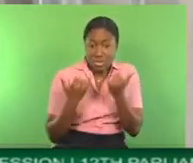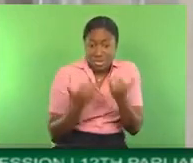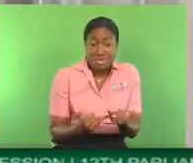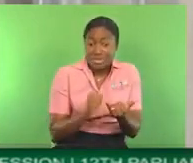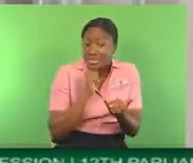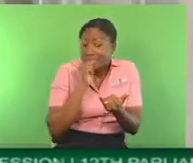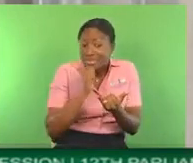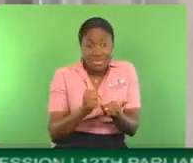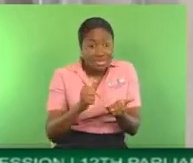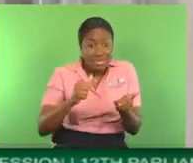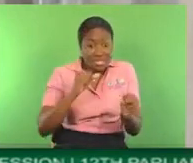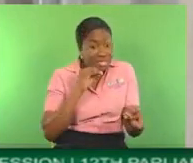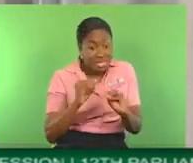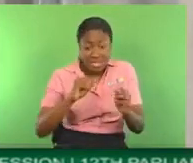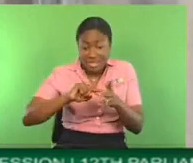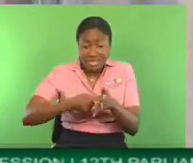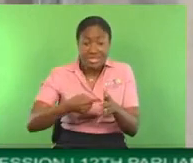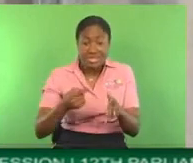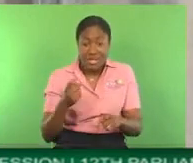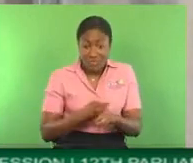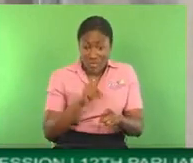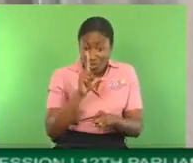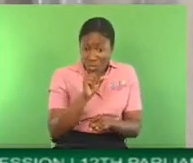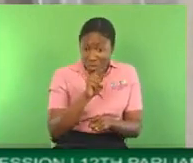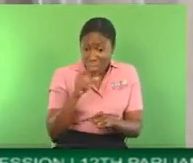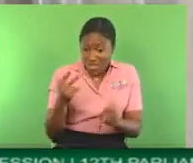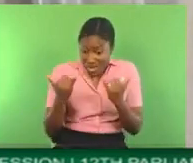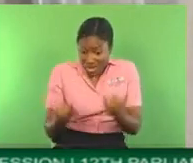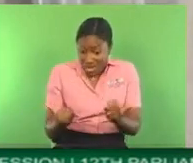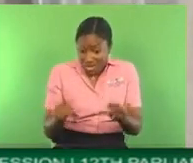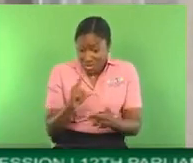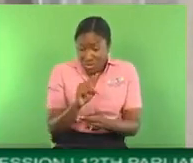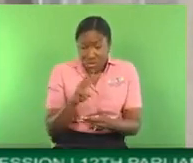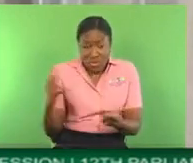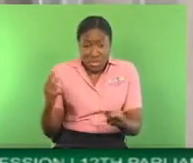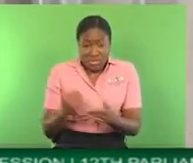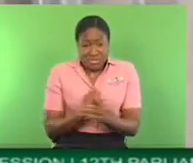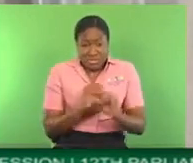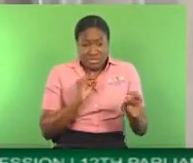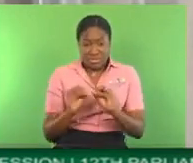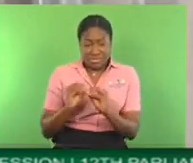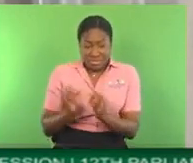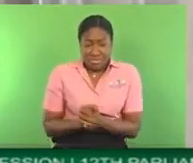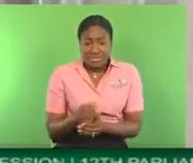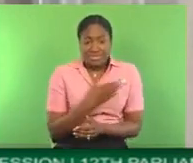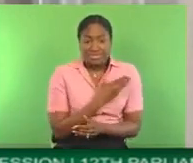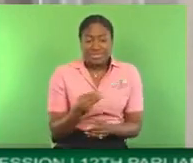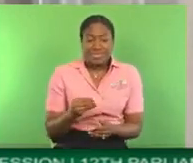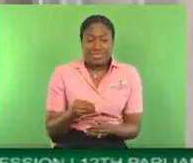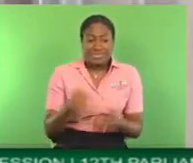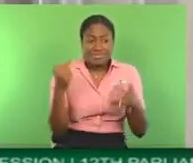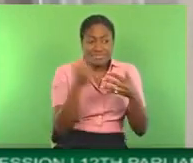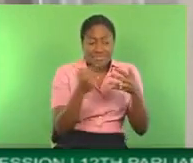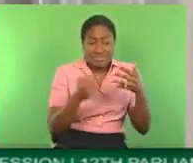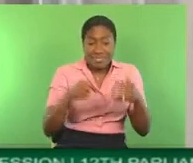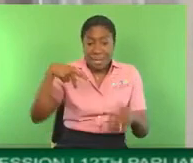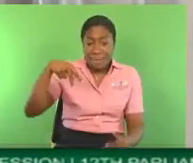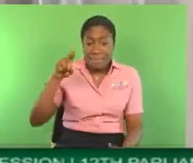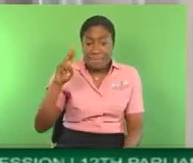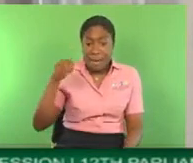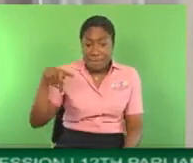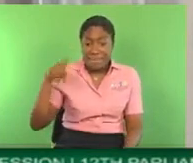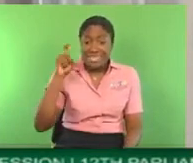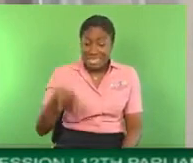borne fruit, and this is 23-24 budget. Madam Speaker, these pumps need